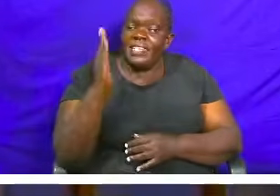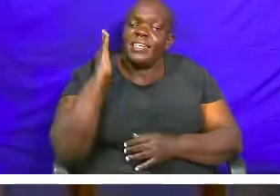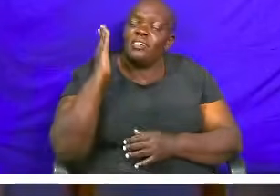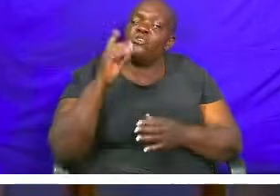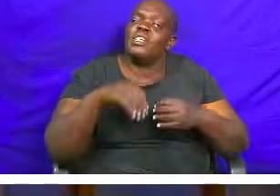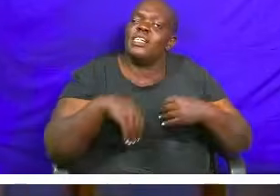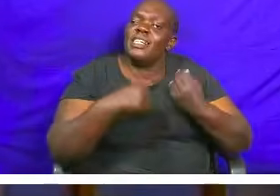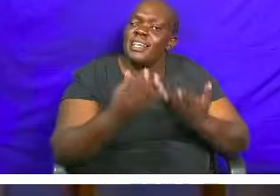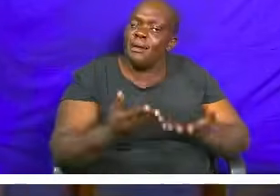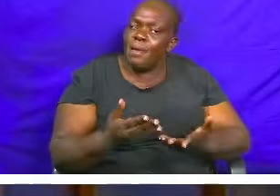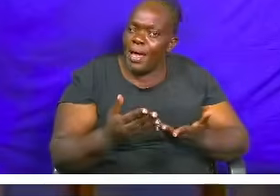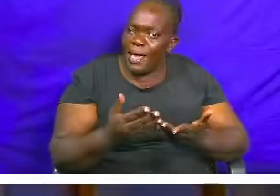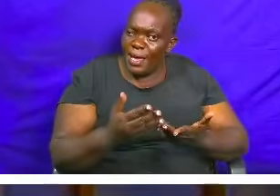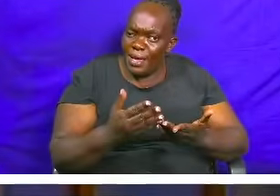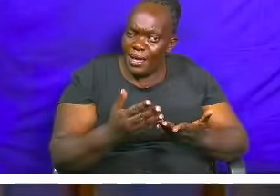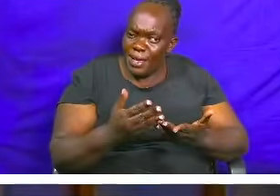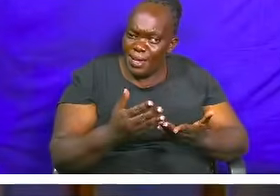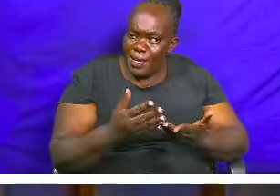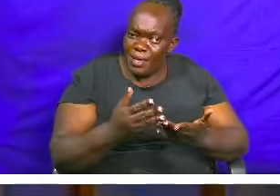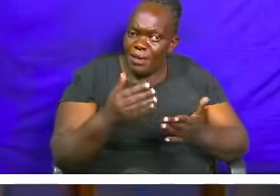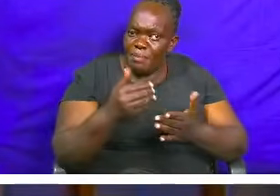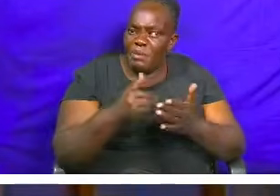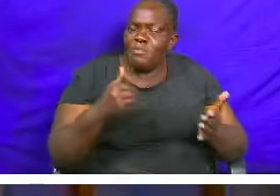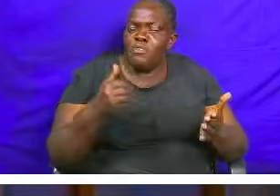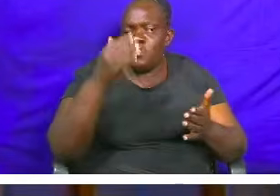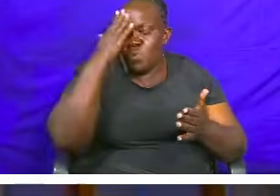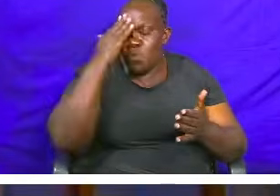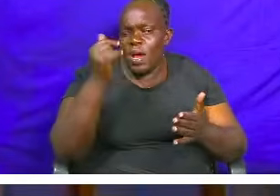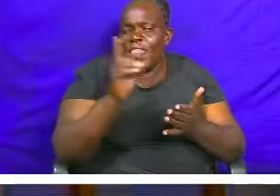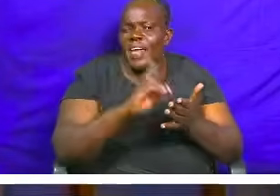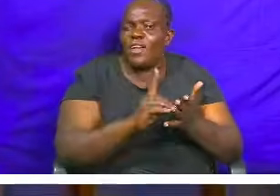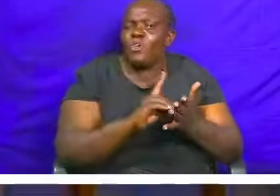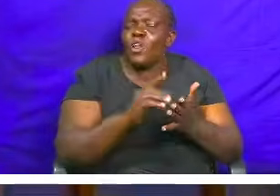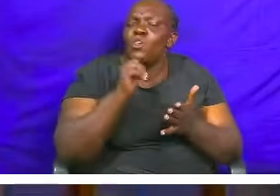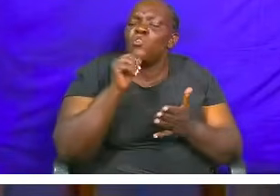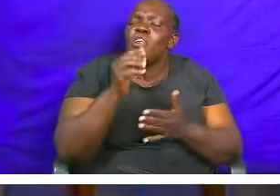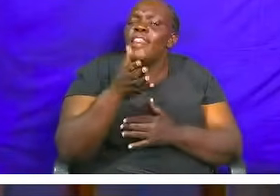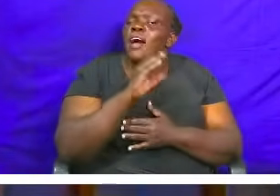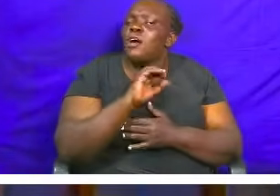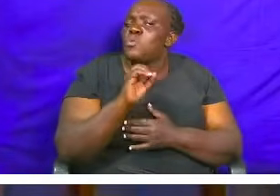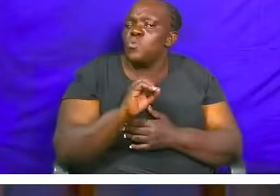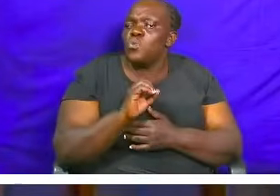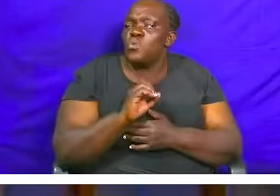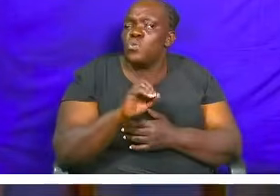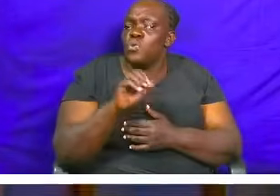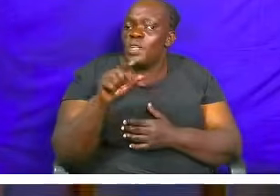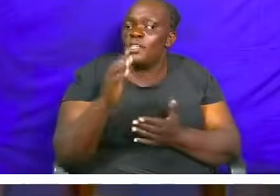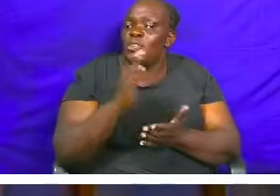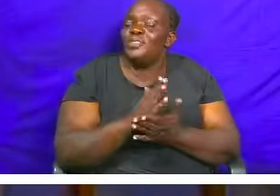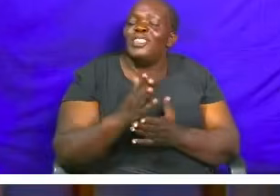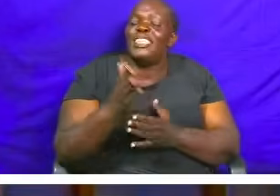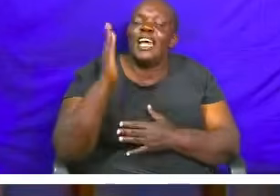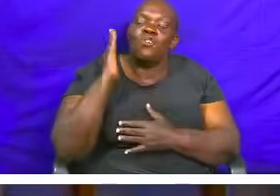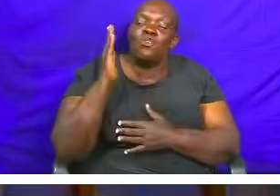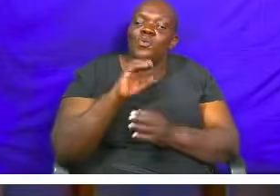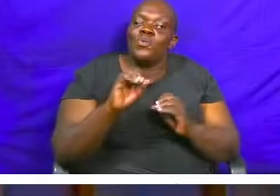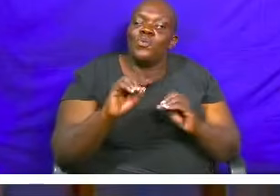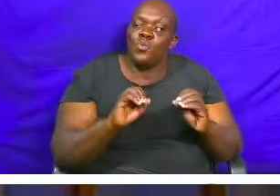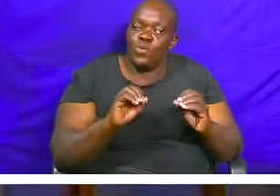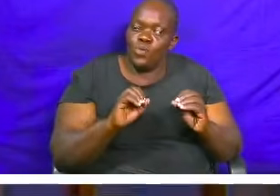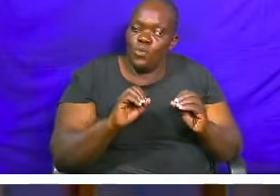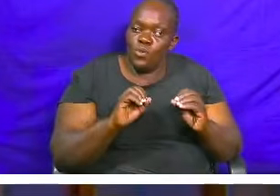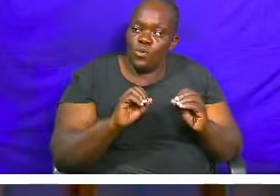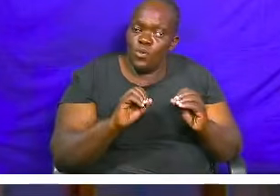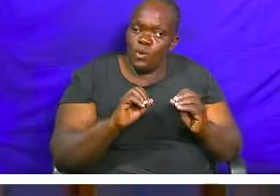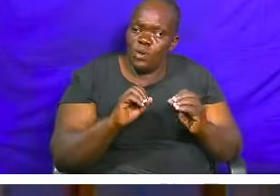of petroleum products. Initially, because the dollars were not available, product was not flowing as expected. And then,